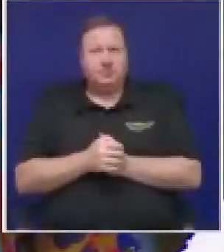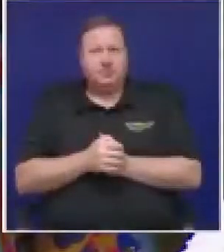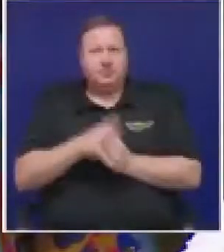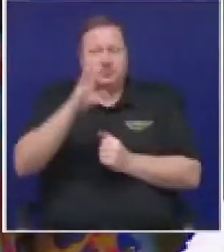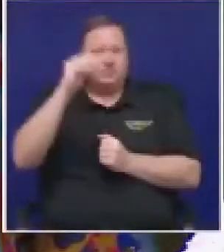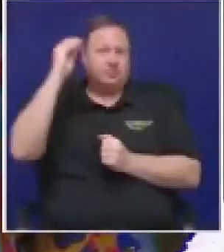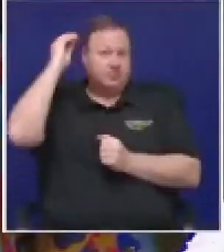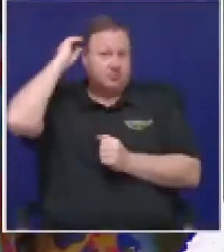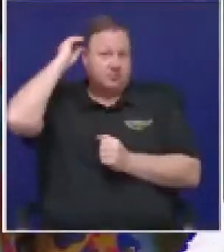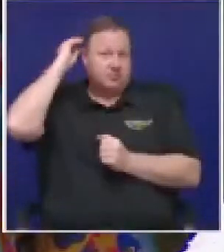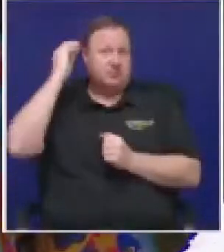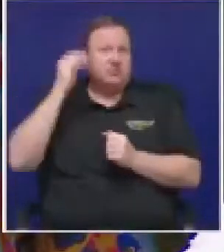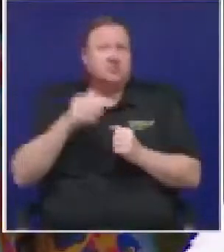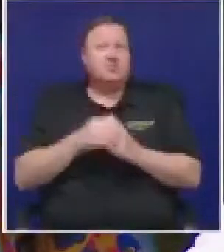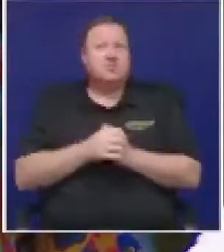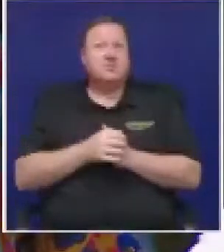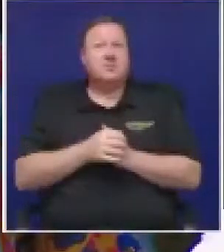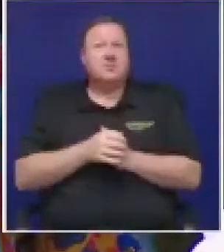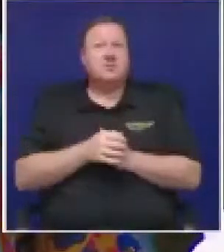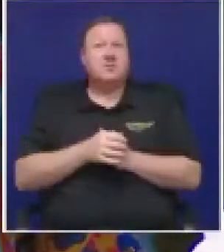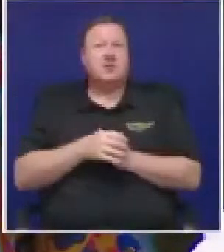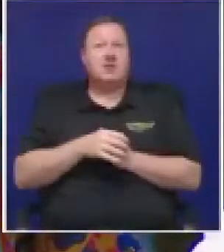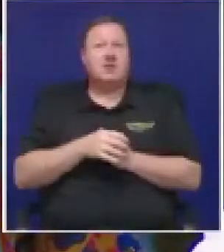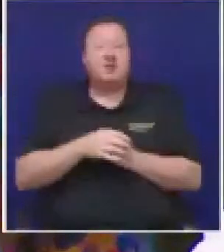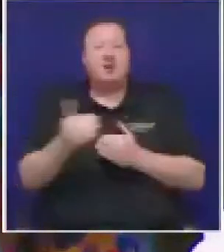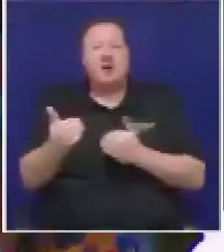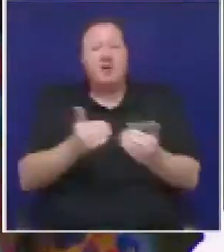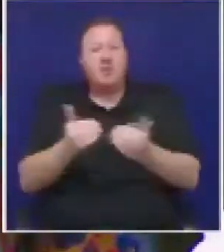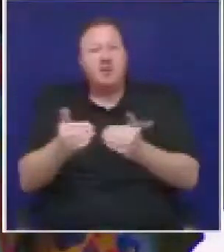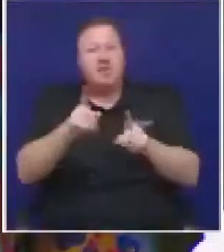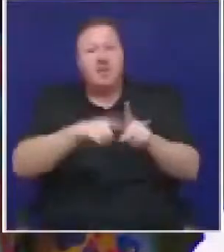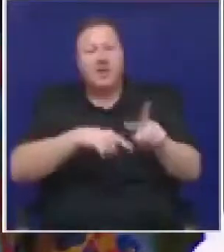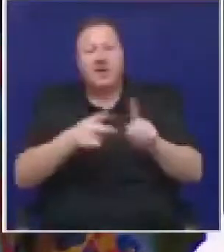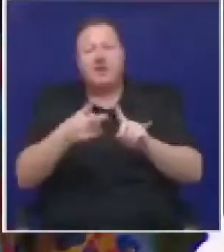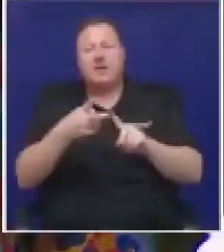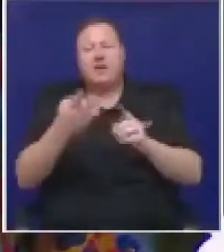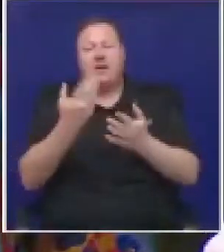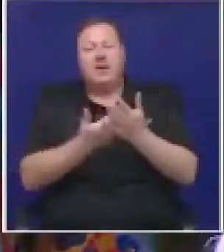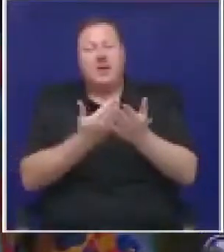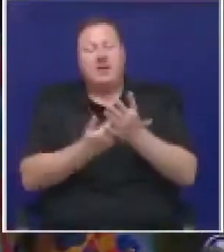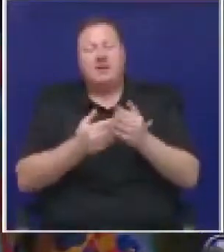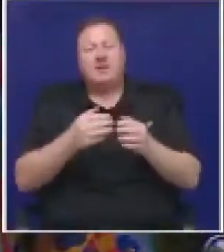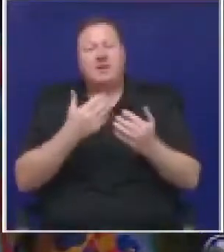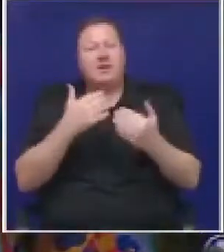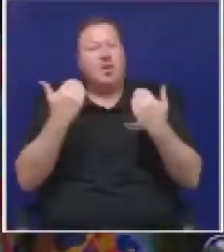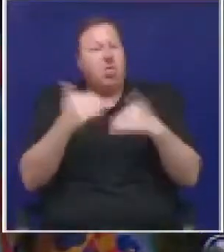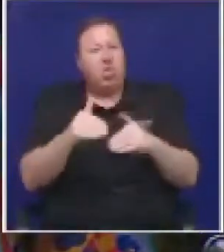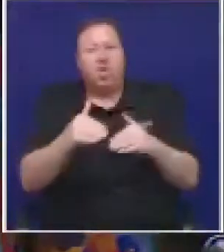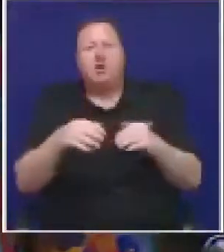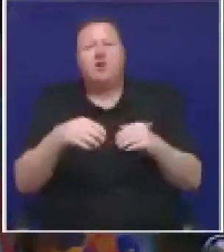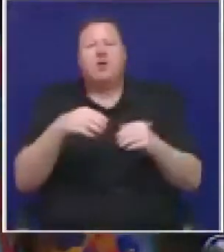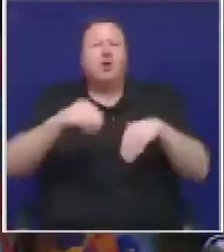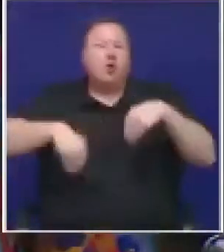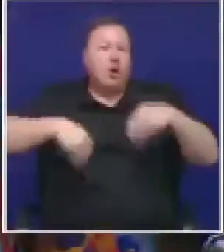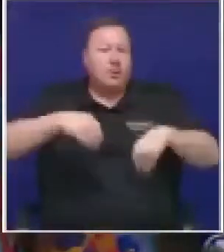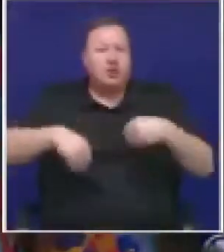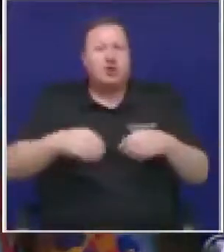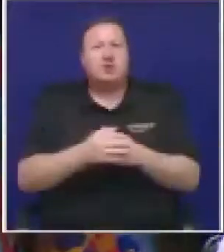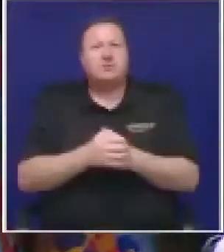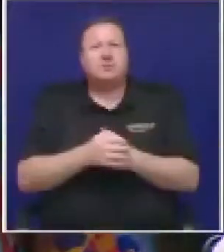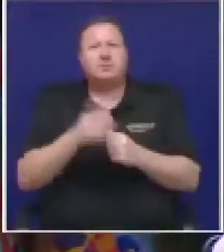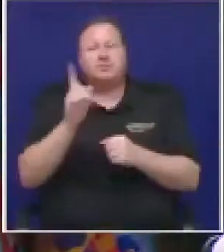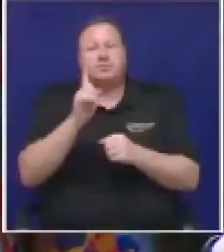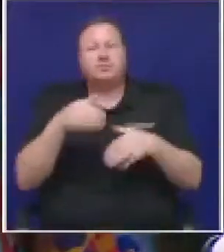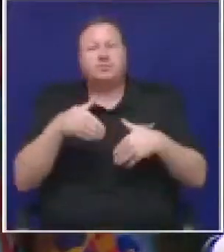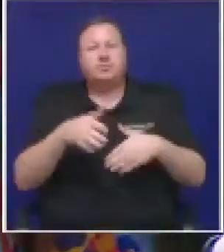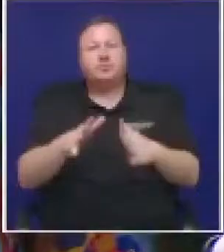considering persistent governance failures, capacity constraints, and corruption at municipal level, what concrete mechanisms